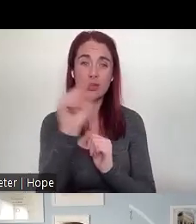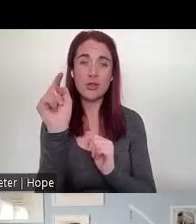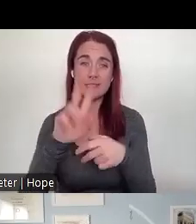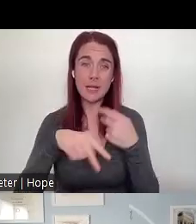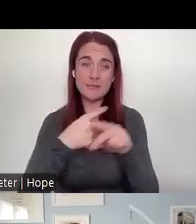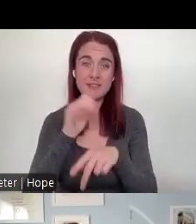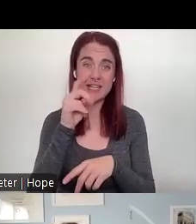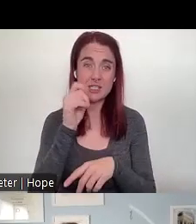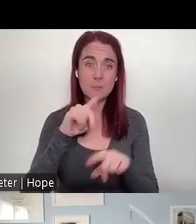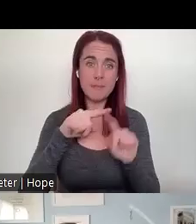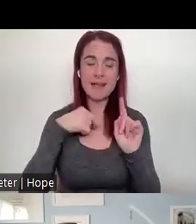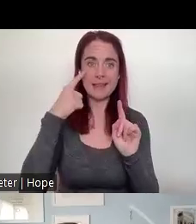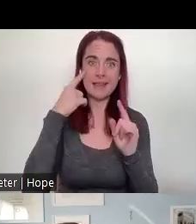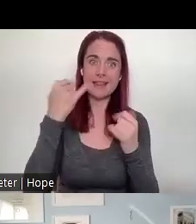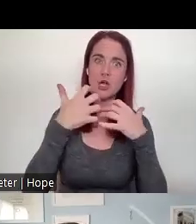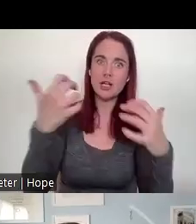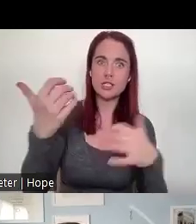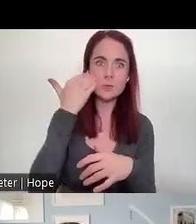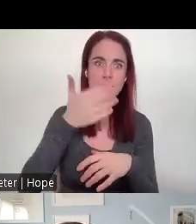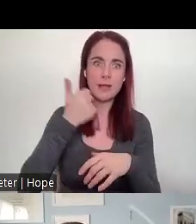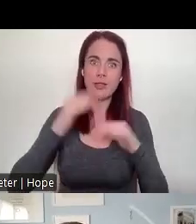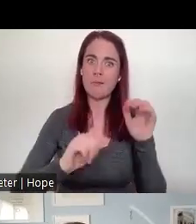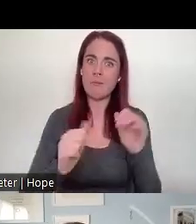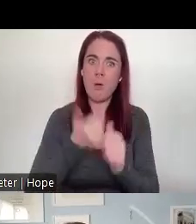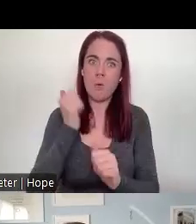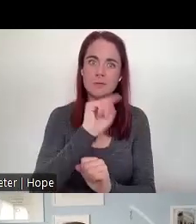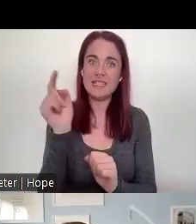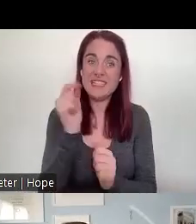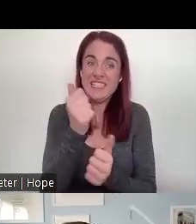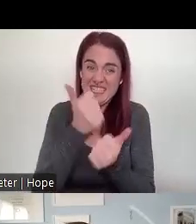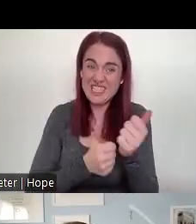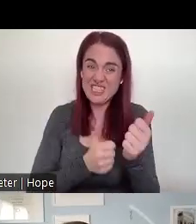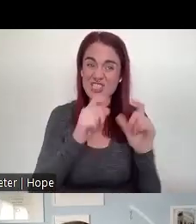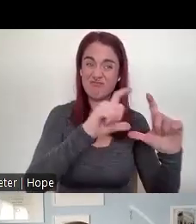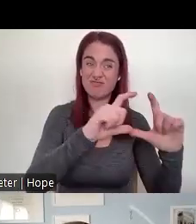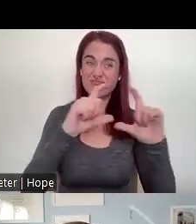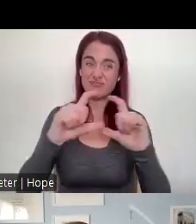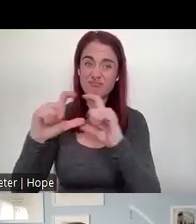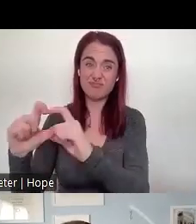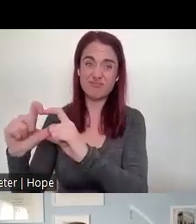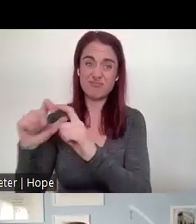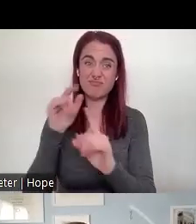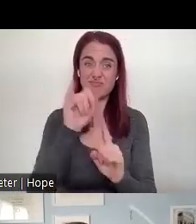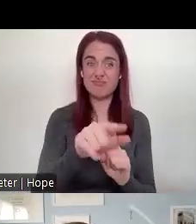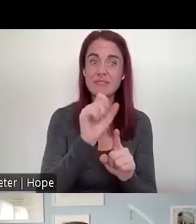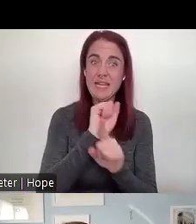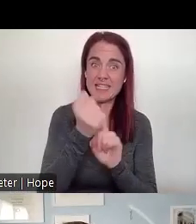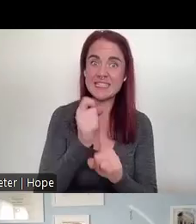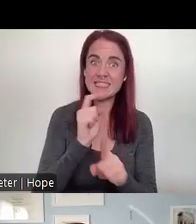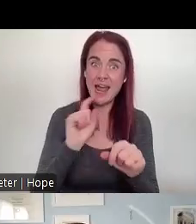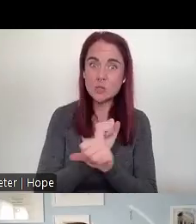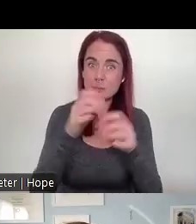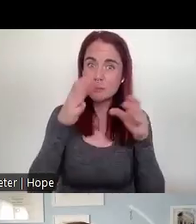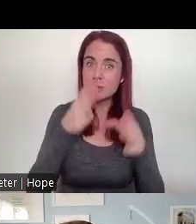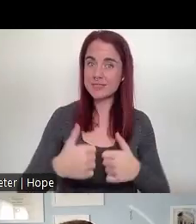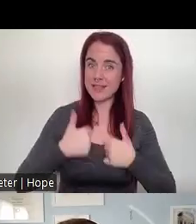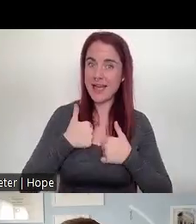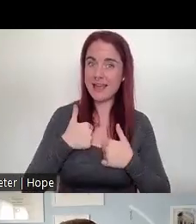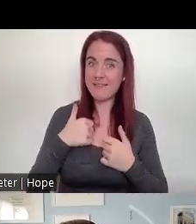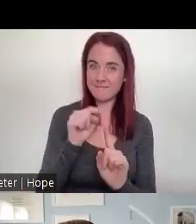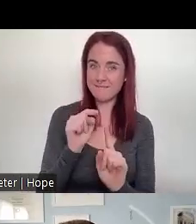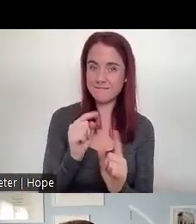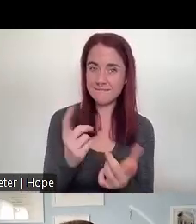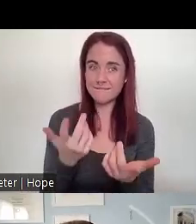but I think this audience knows better than most that each one of these, cases is a person's life at stake. And so really